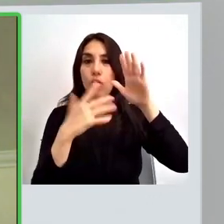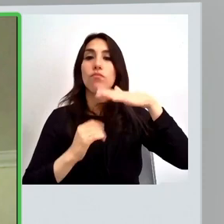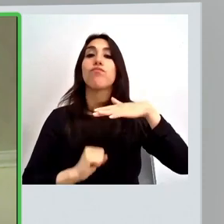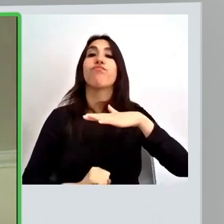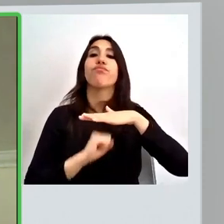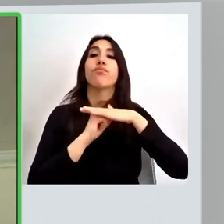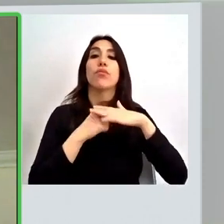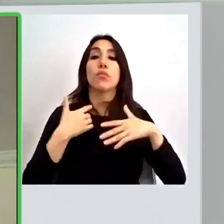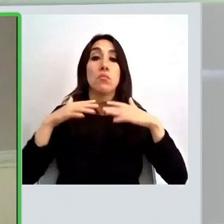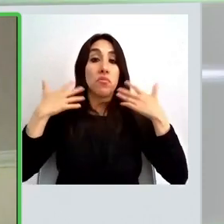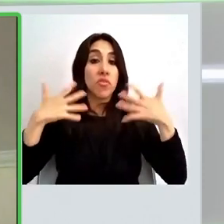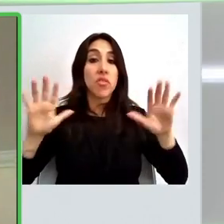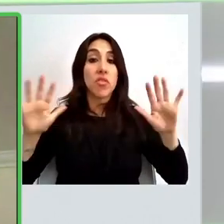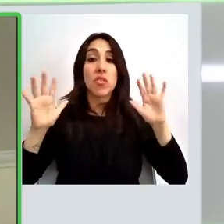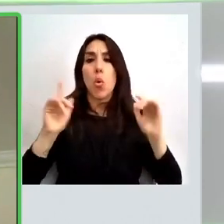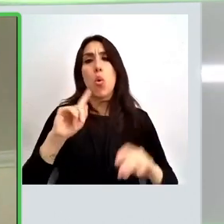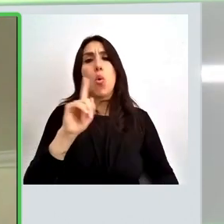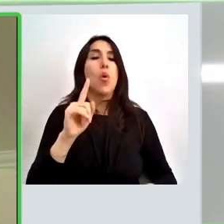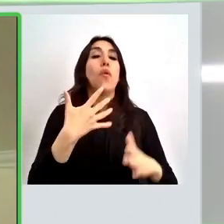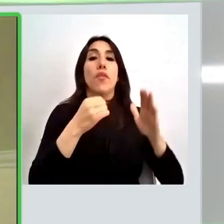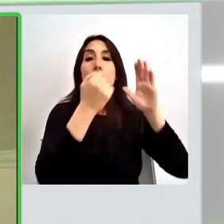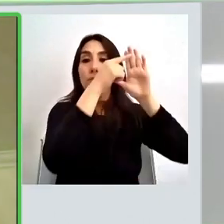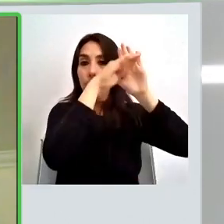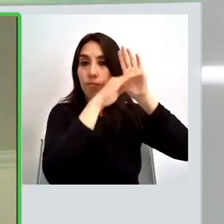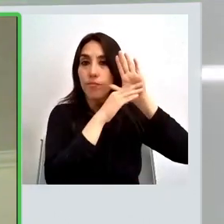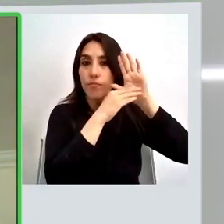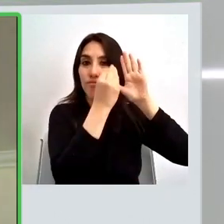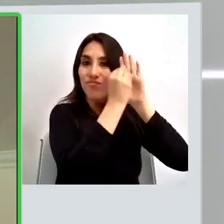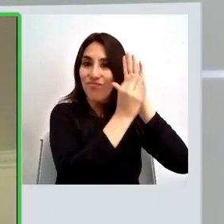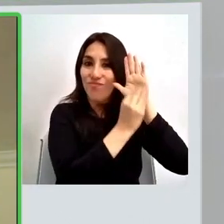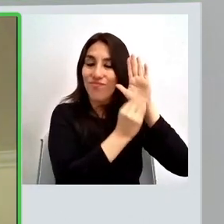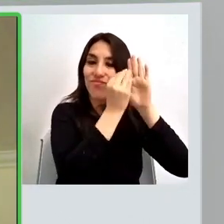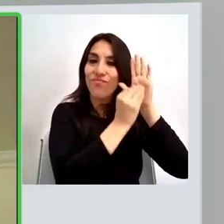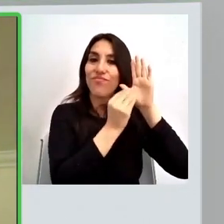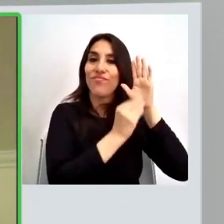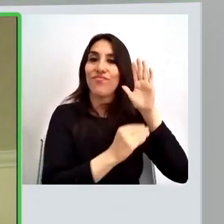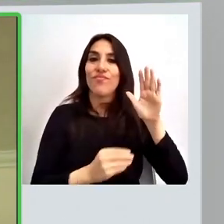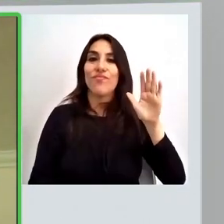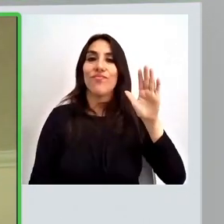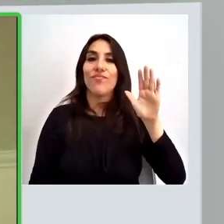You have to reach persons with disabilities so that they know what their rights are.